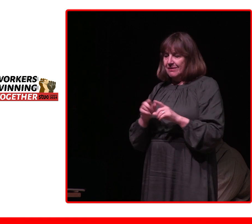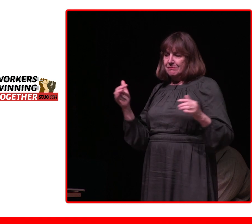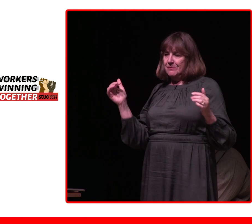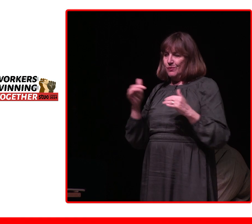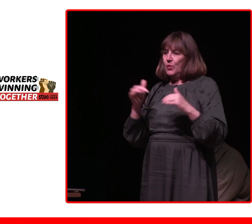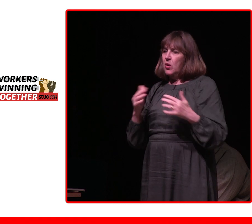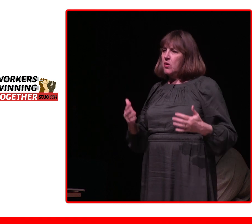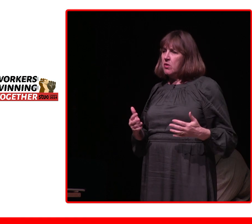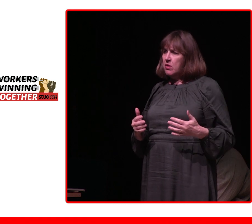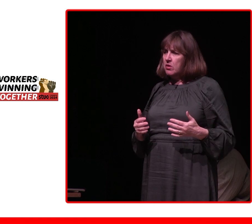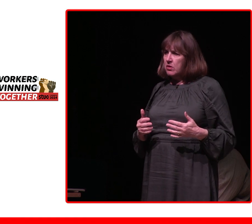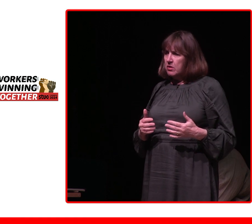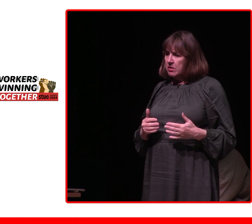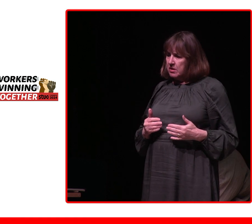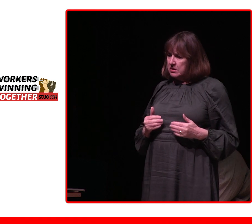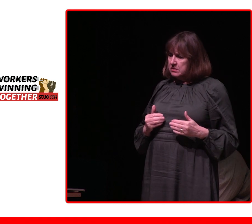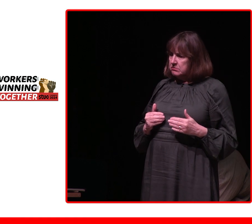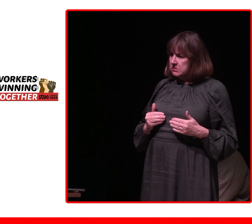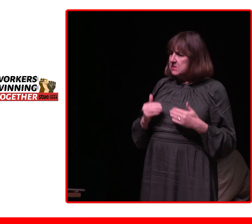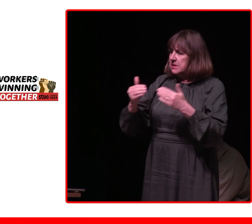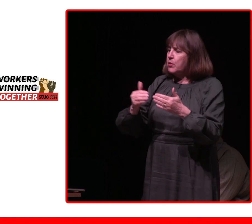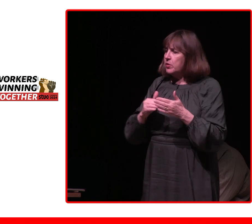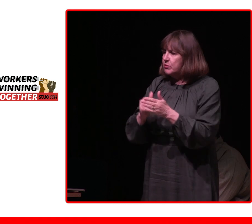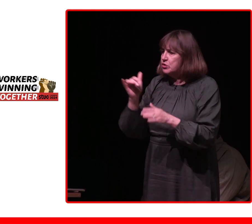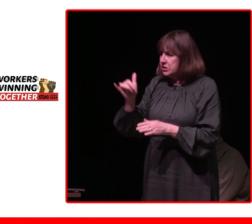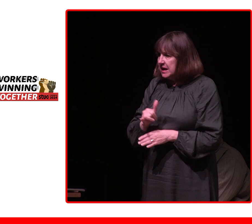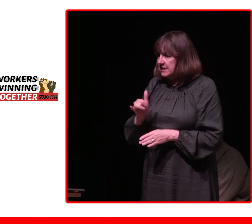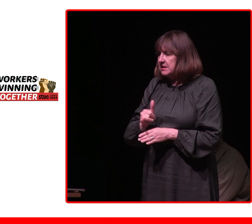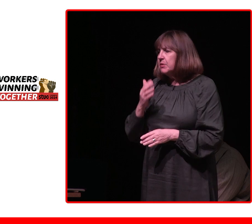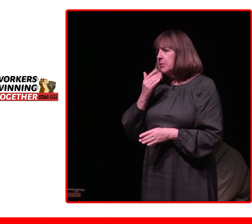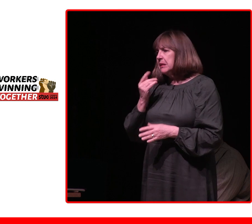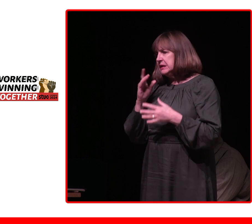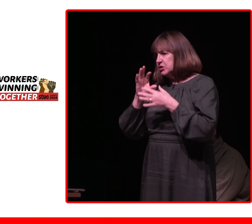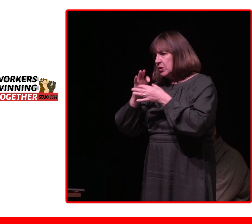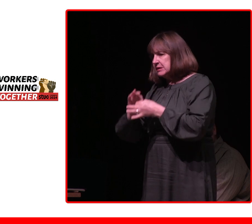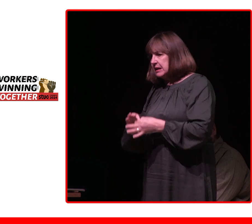Please go further than just supporting this motion. Please, contact the Time to Divest campaign